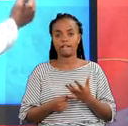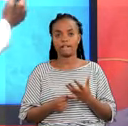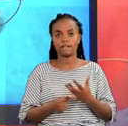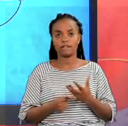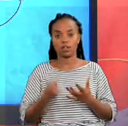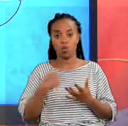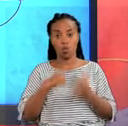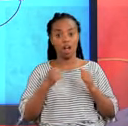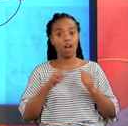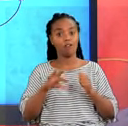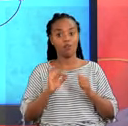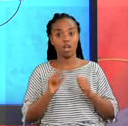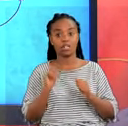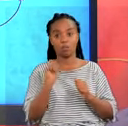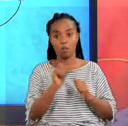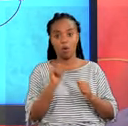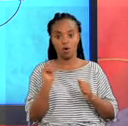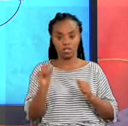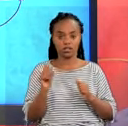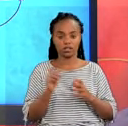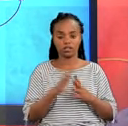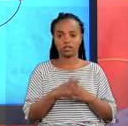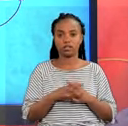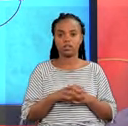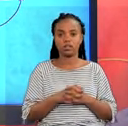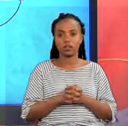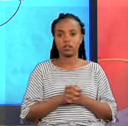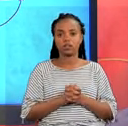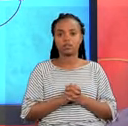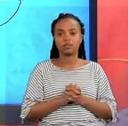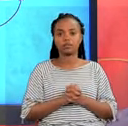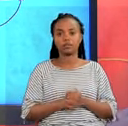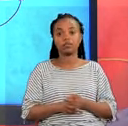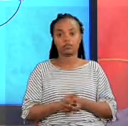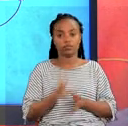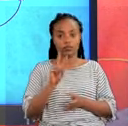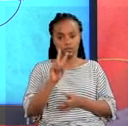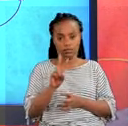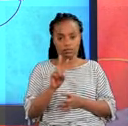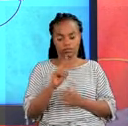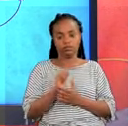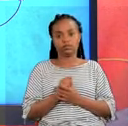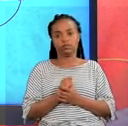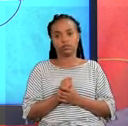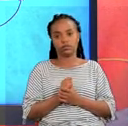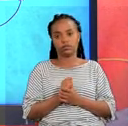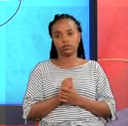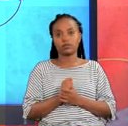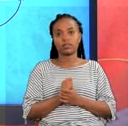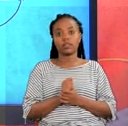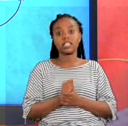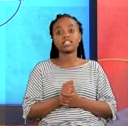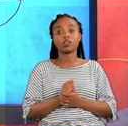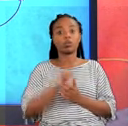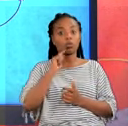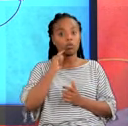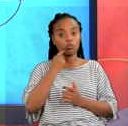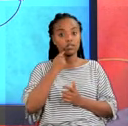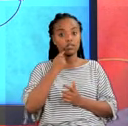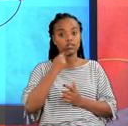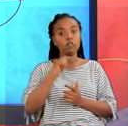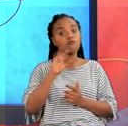we can find these points, the vertices, even the focus here.